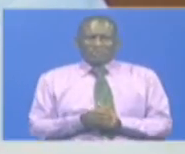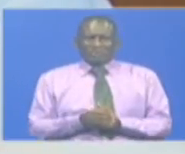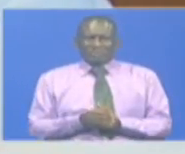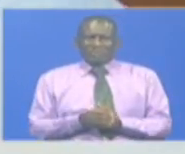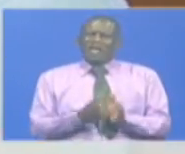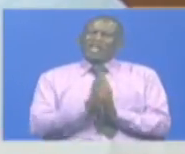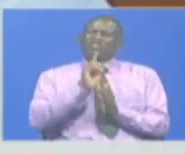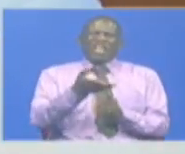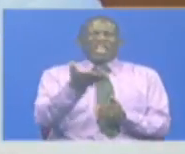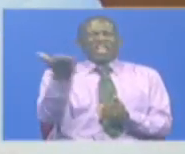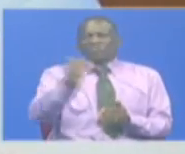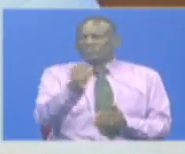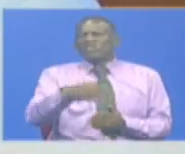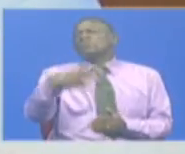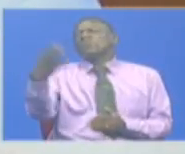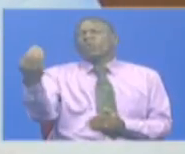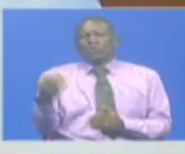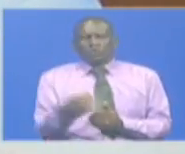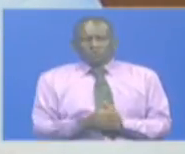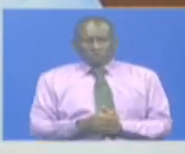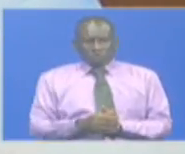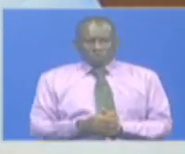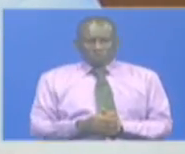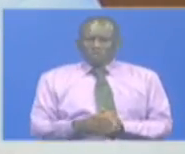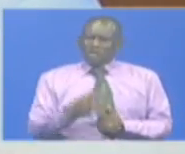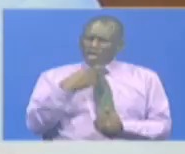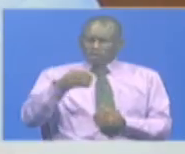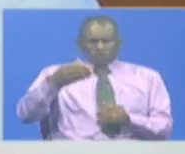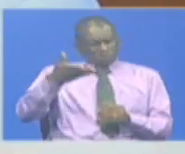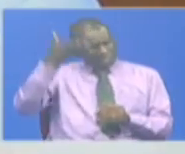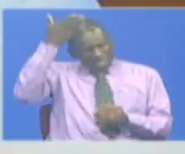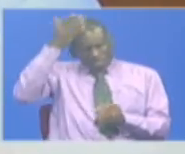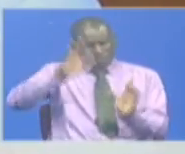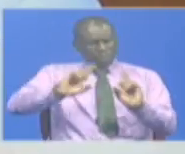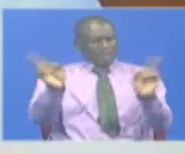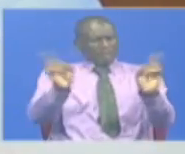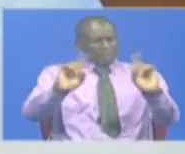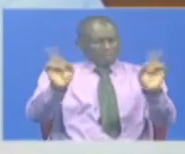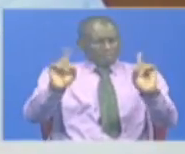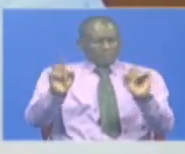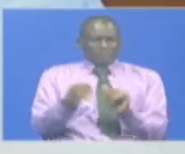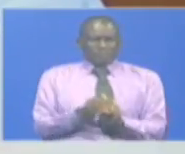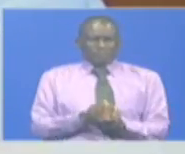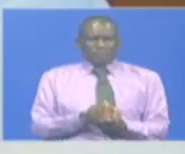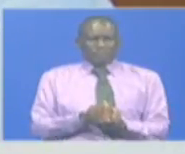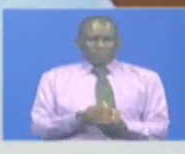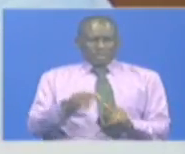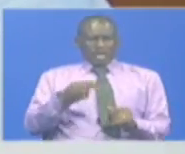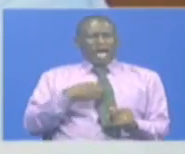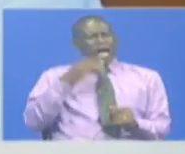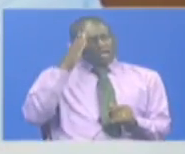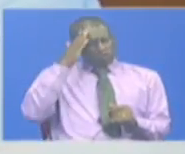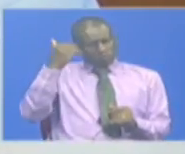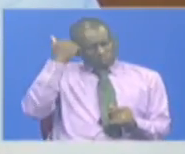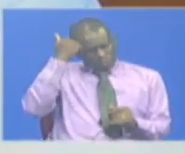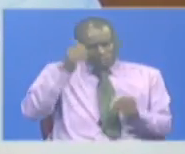Akaniambia, ah, wewe mzee nenda. Akamwambia yule sister, pana, mimi najua temperature iko